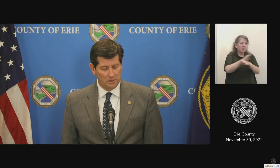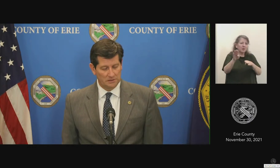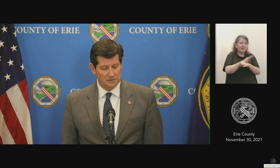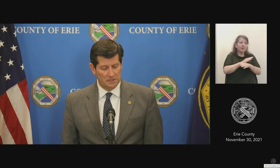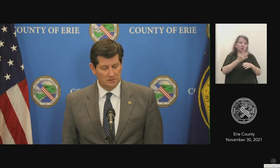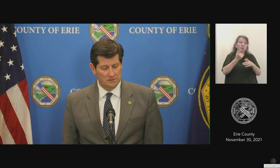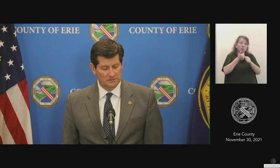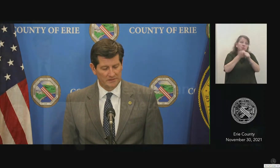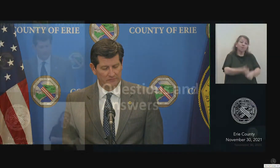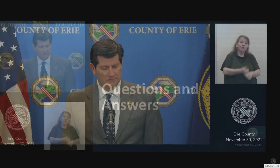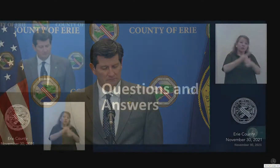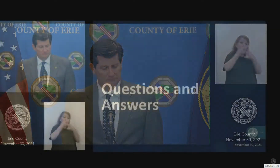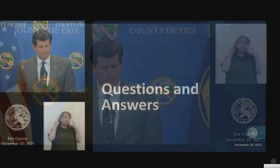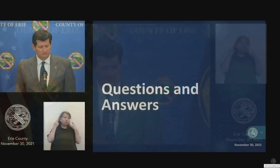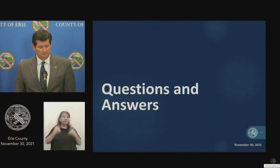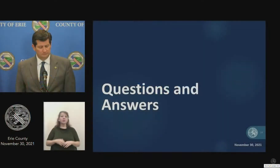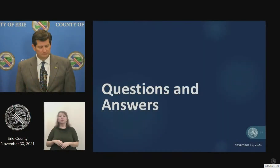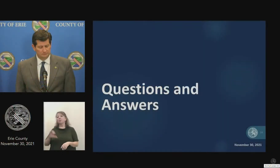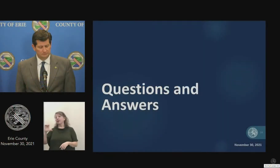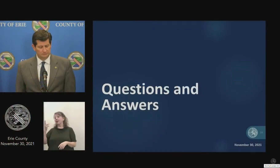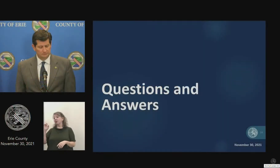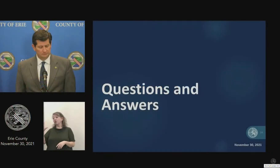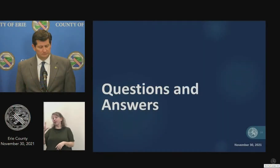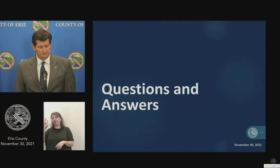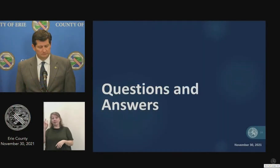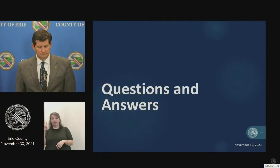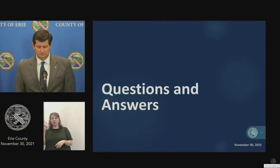Eileen Buckley, Channel 7. Are